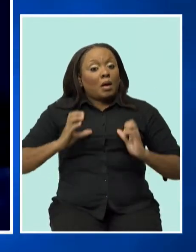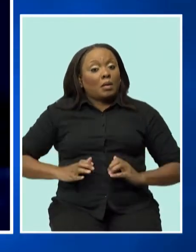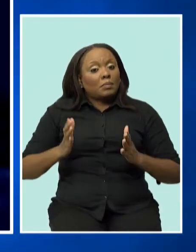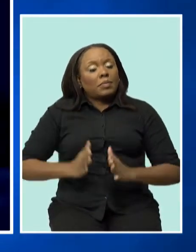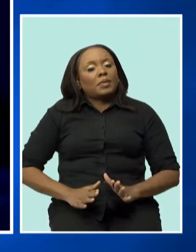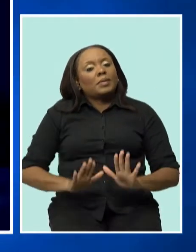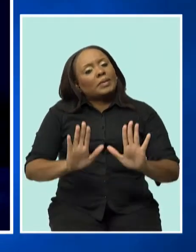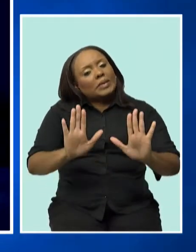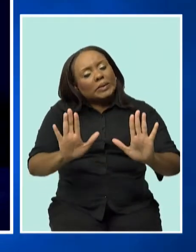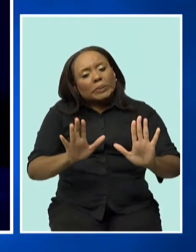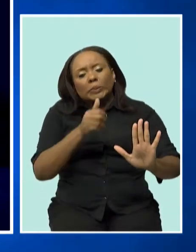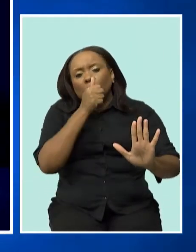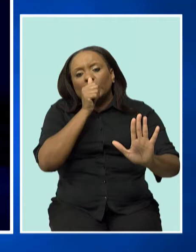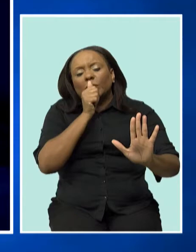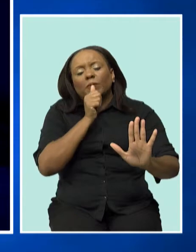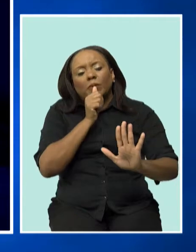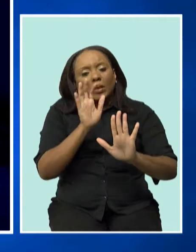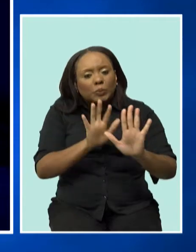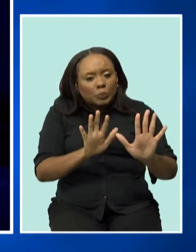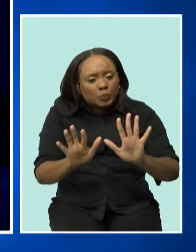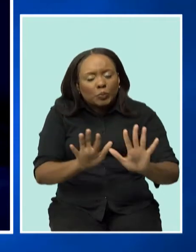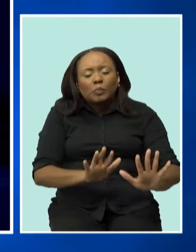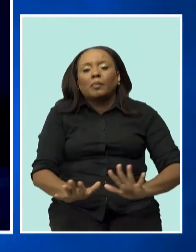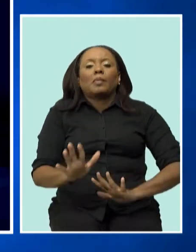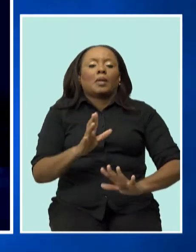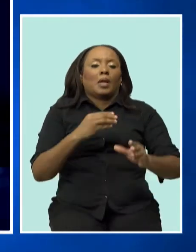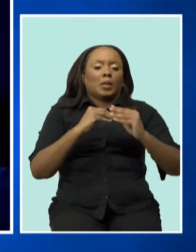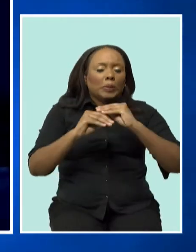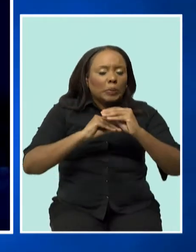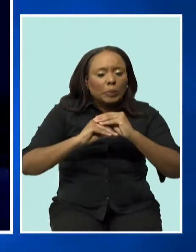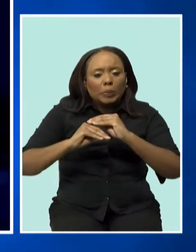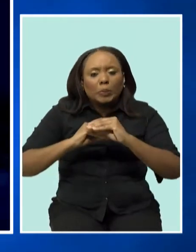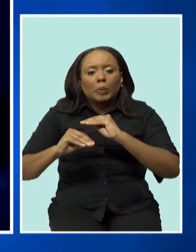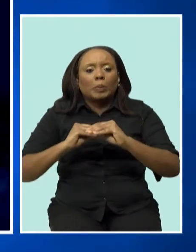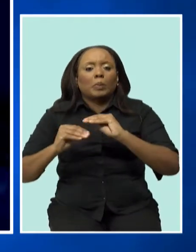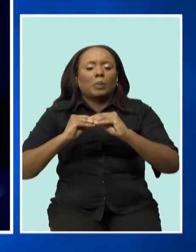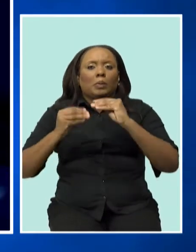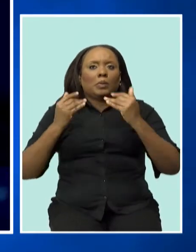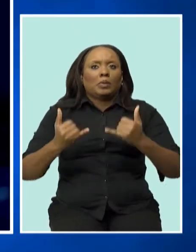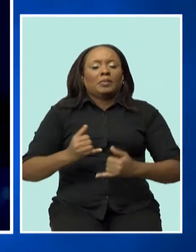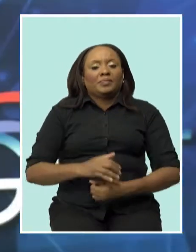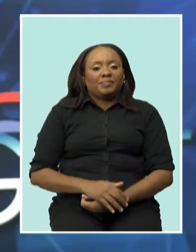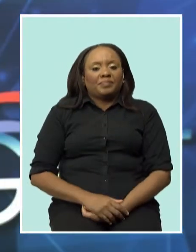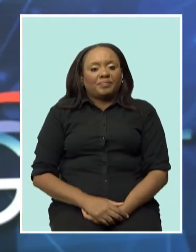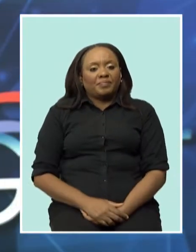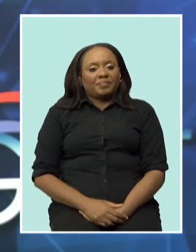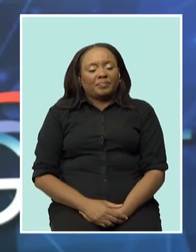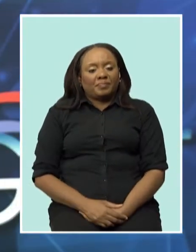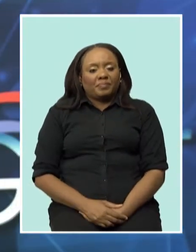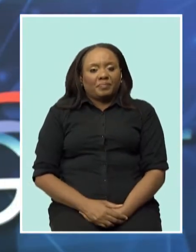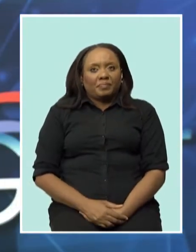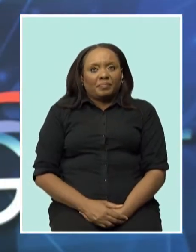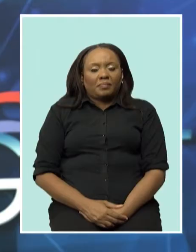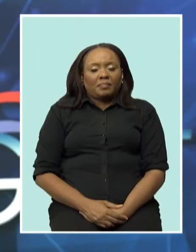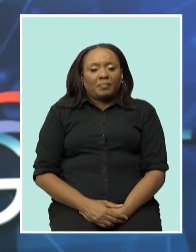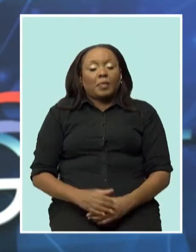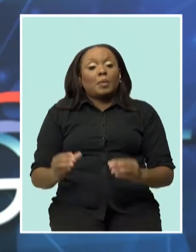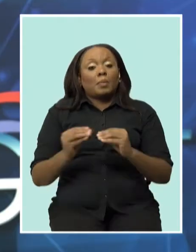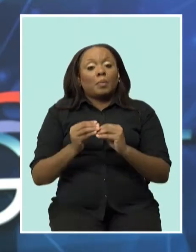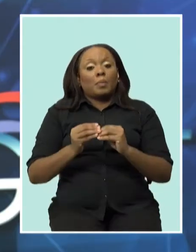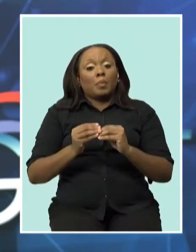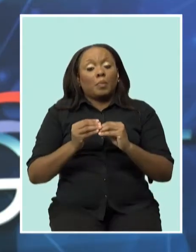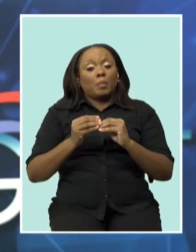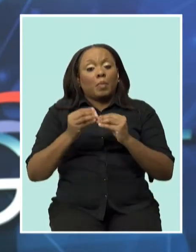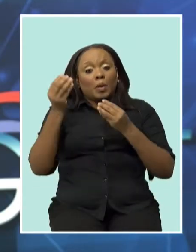to bear with us as we repair the bursts that occur on our distribution system. And there's more to come